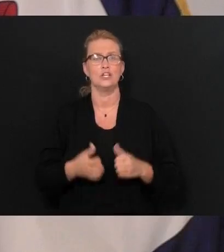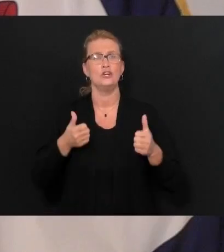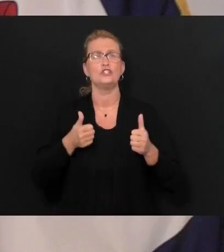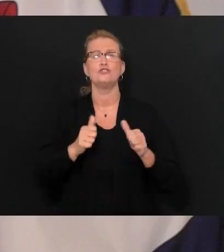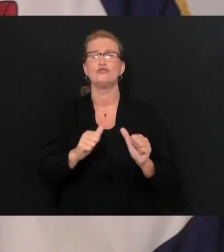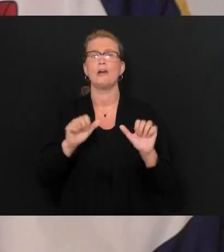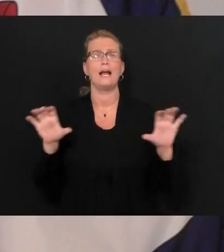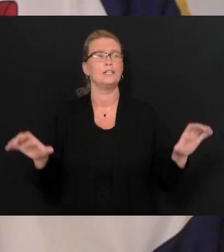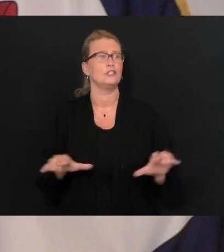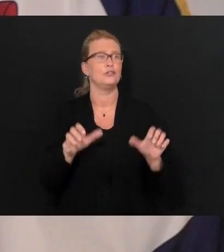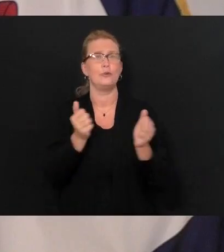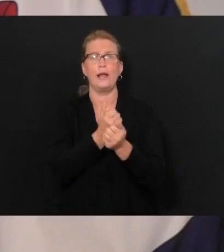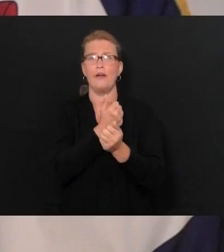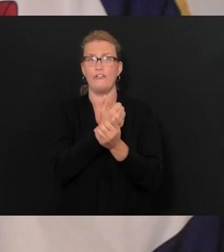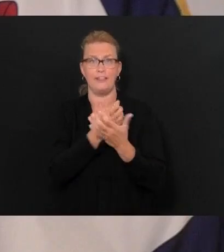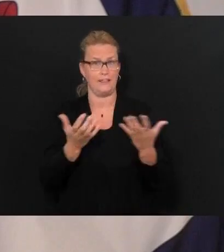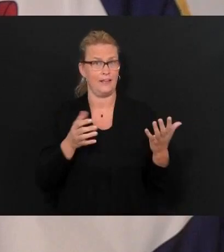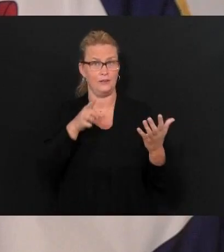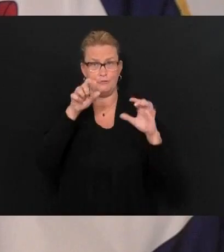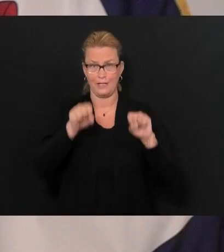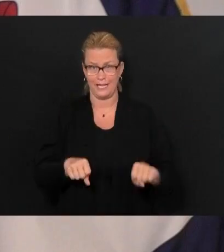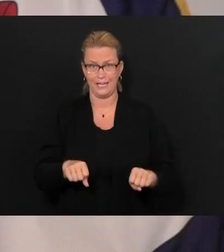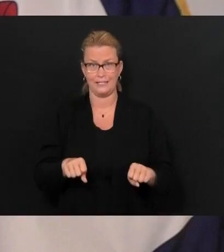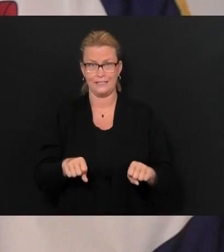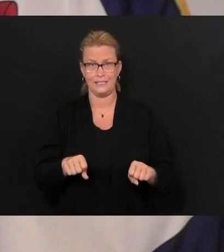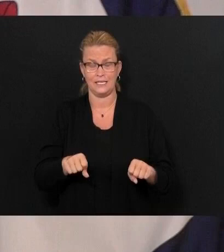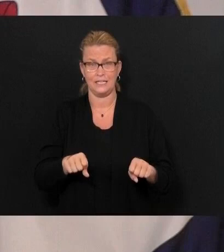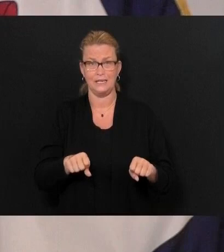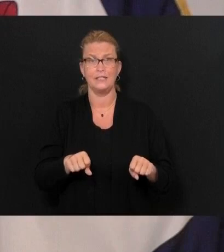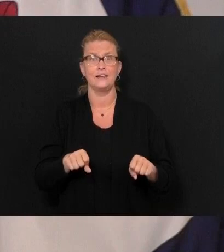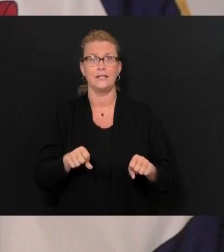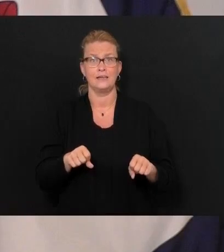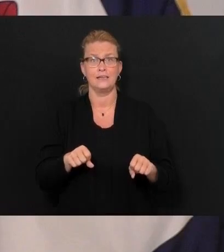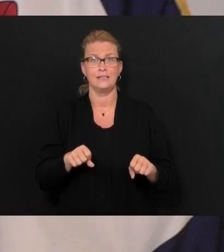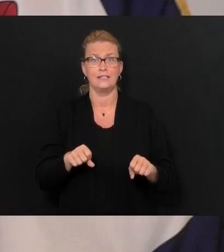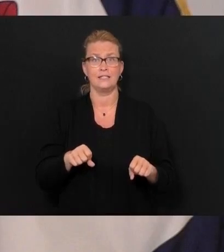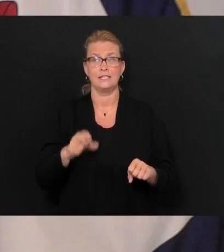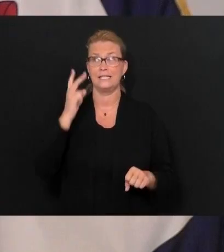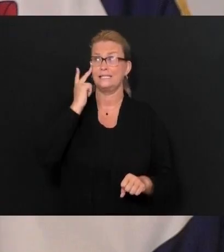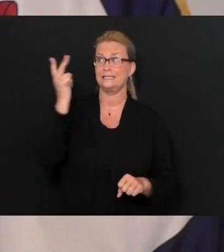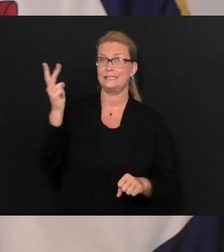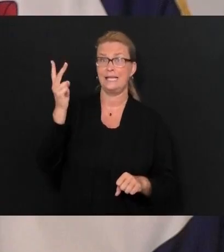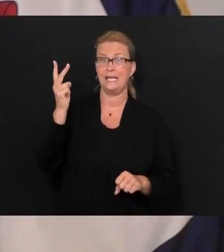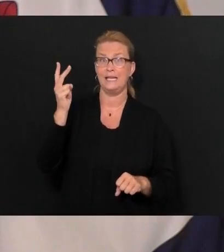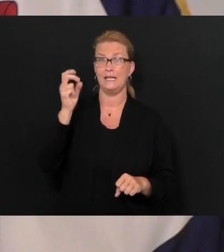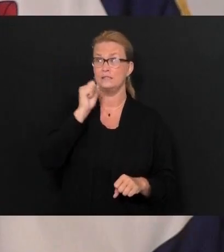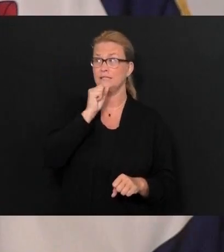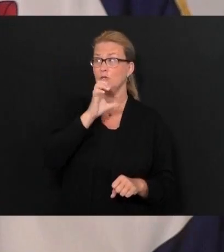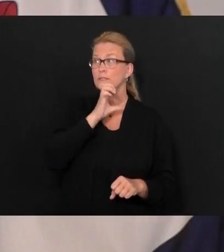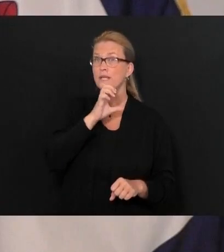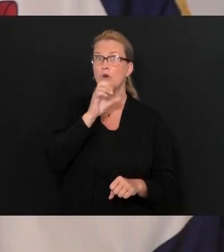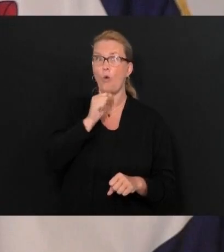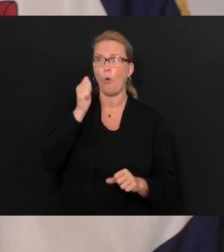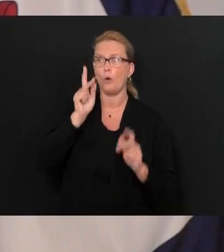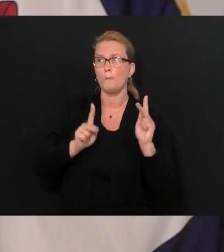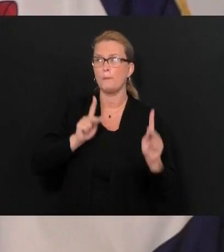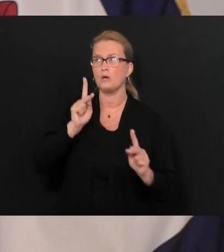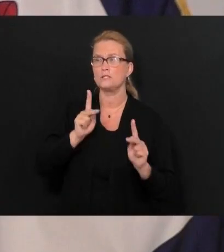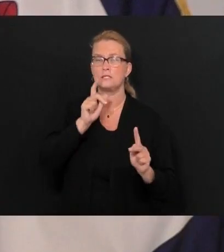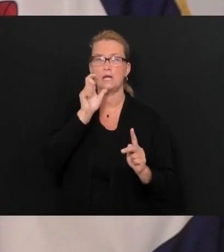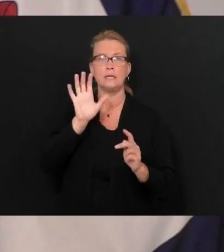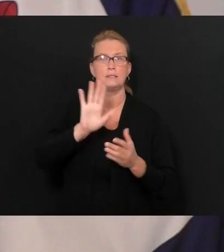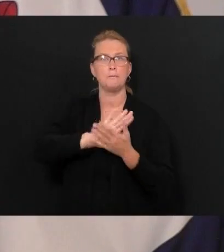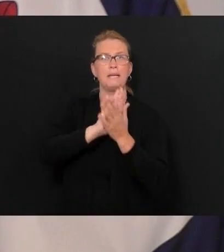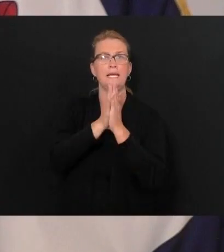do any and everything you can to see that an elderly person does not contact this terrible killer.